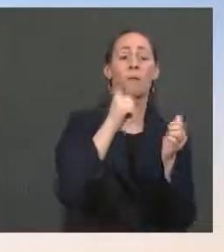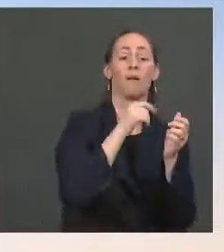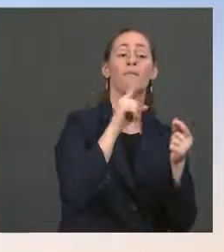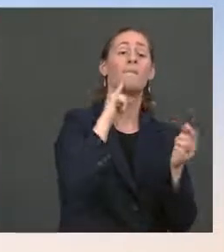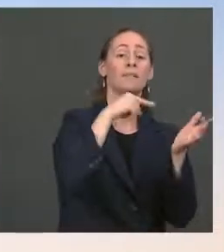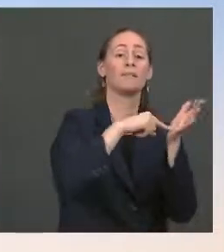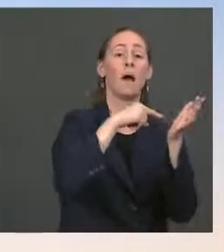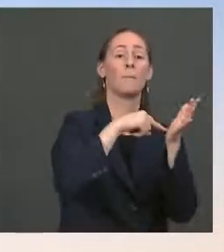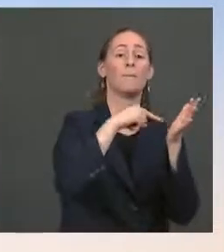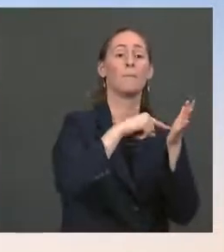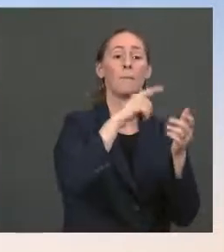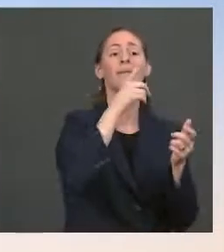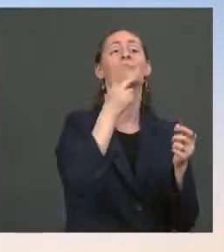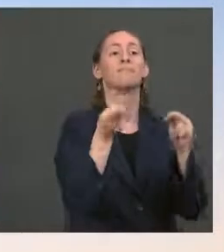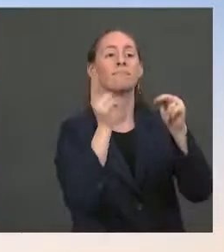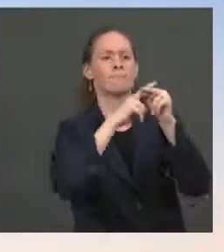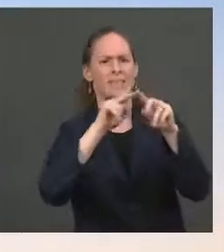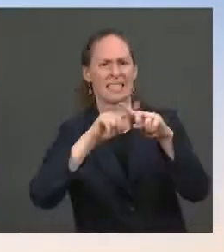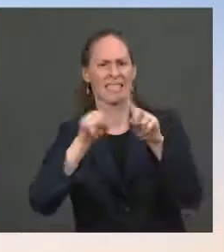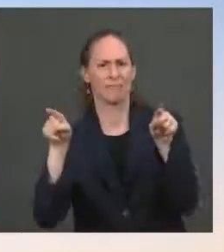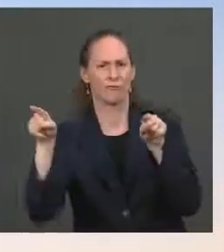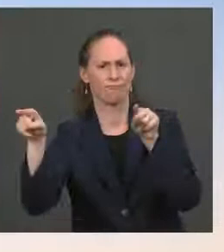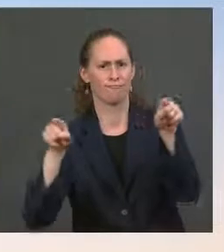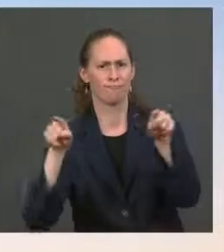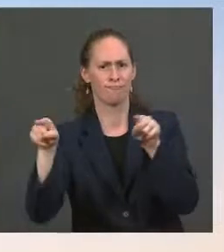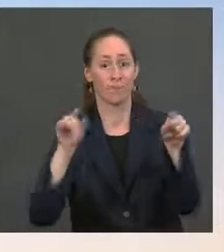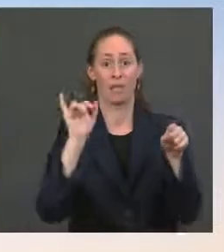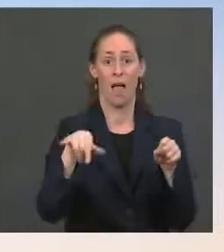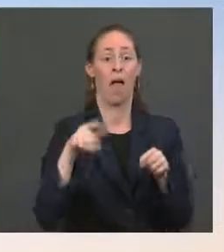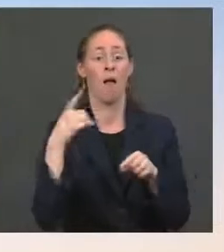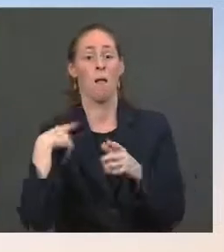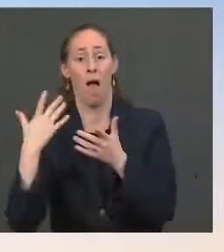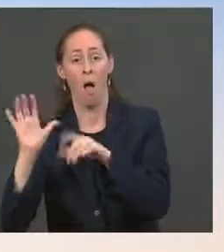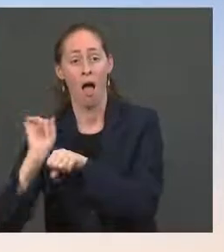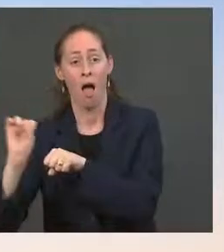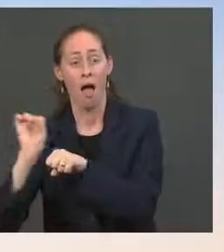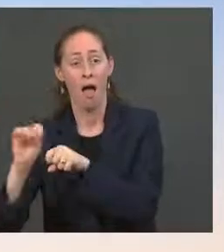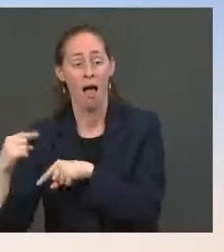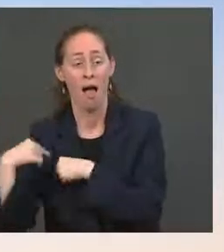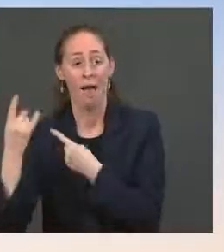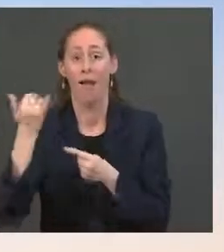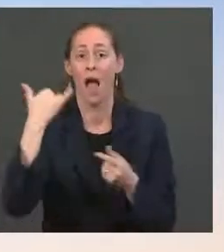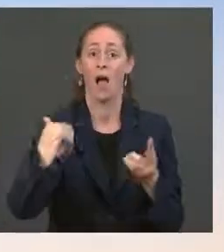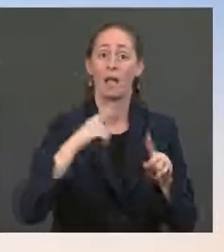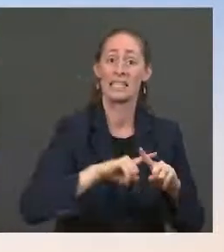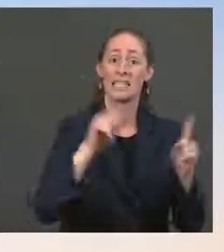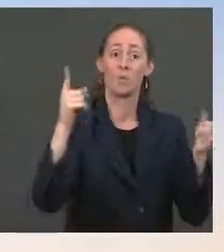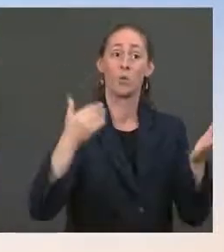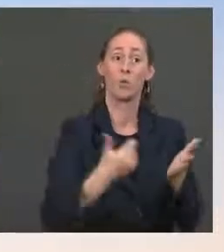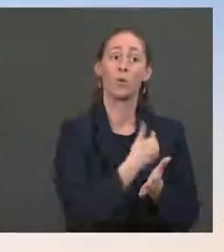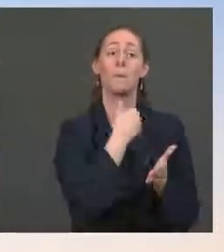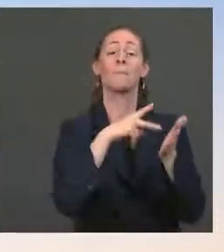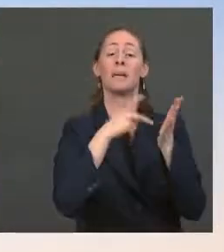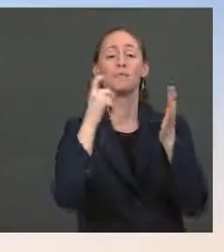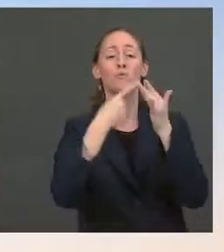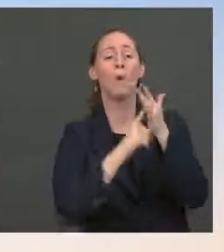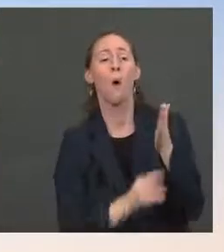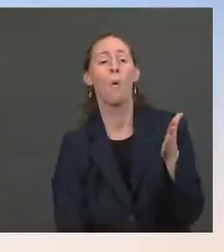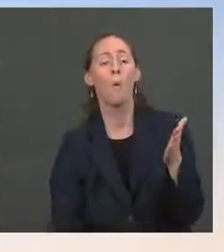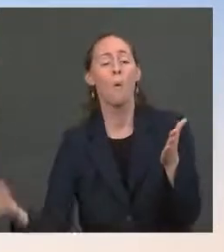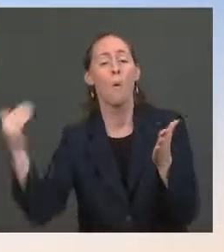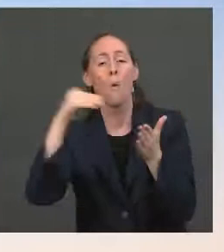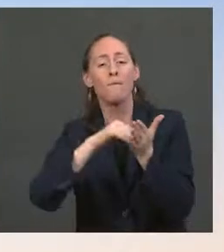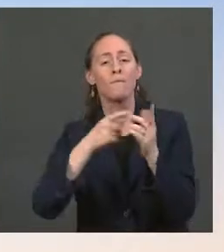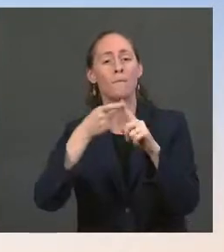The reconciliation process would mean essentially starting from scratch. And the point is, why wouldn't it be the preference? Why,